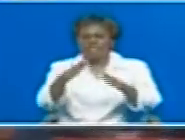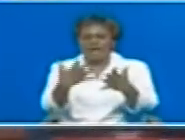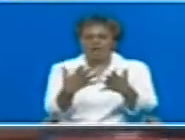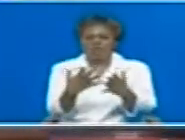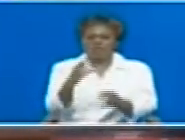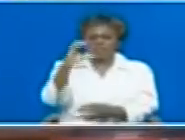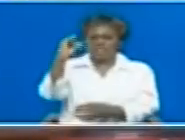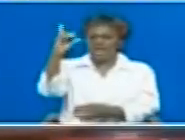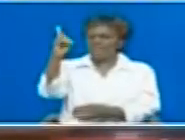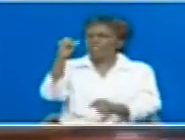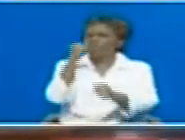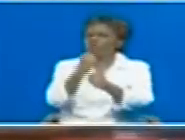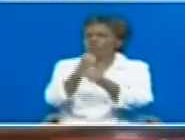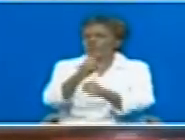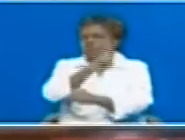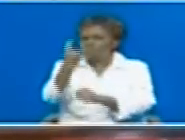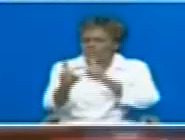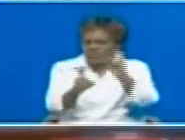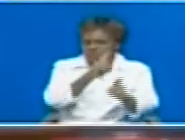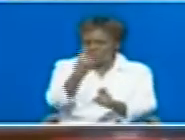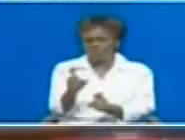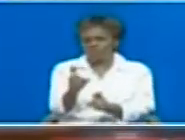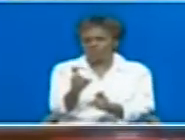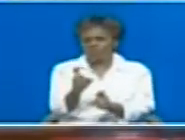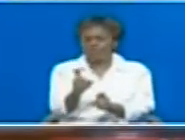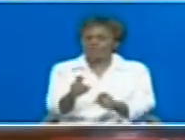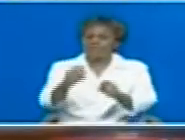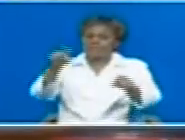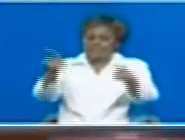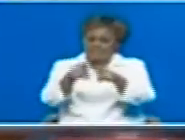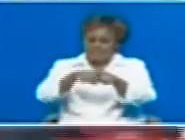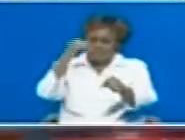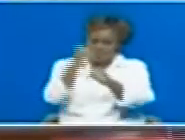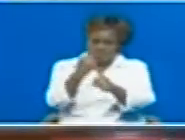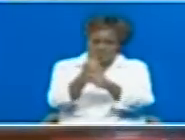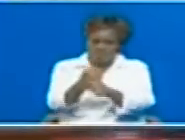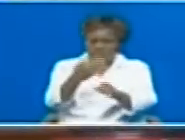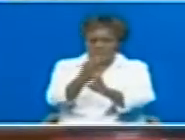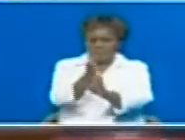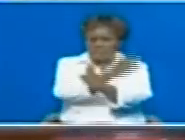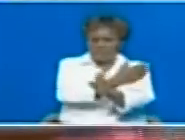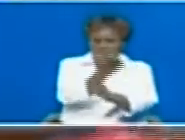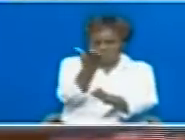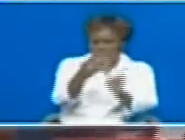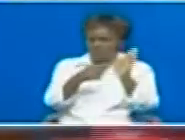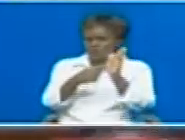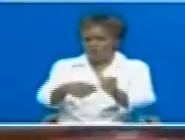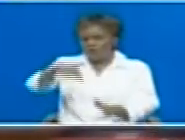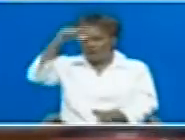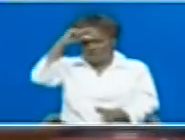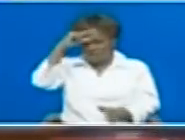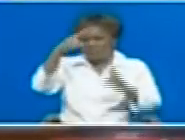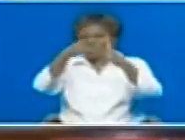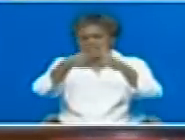CID to do the investigations and what is the status of their progress. And it's the same thing he did for the demos. Before they came for the demos, the government had started